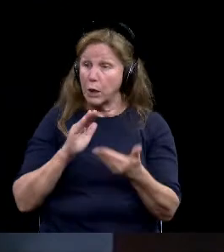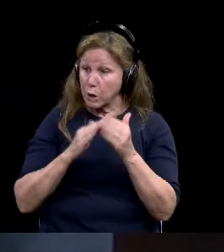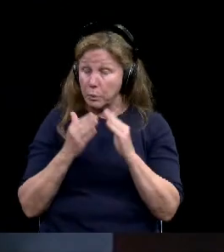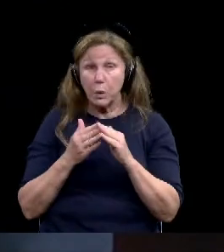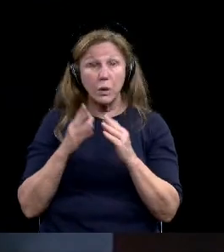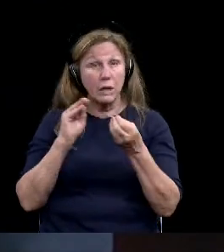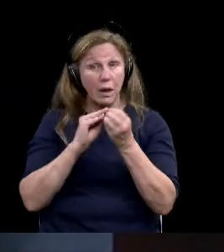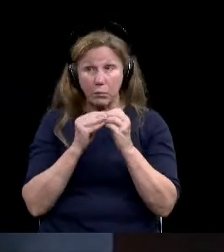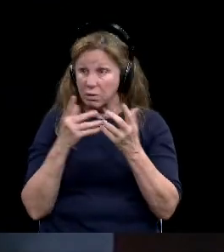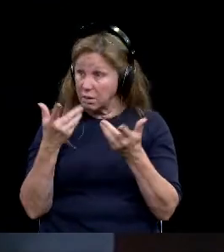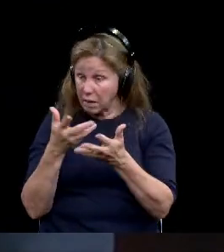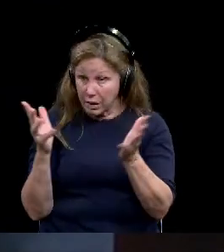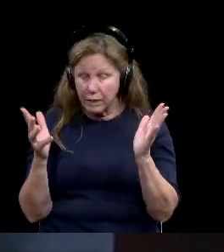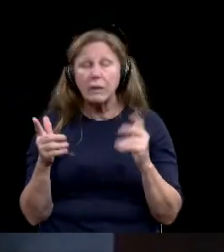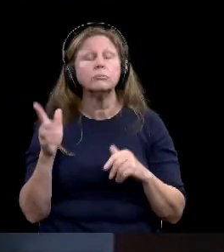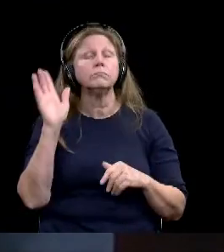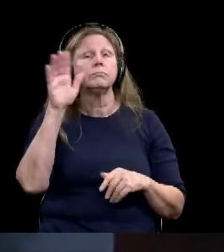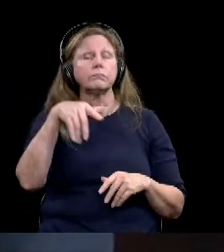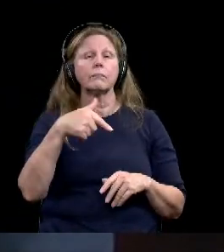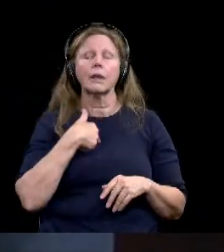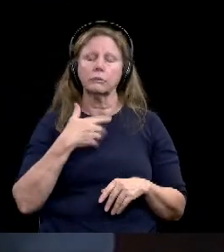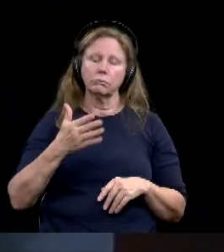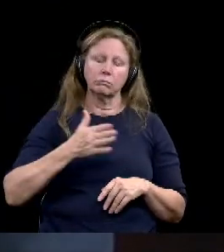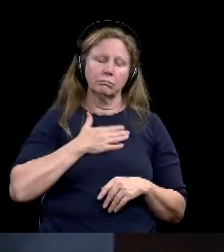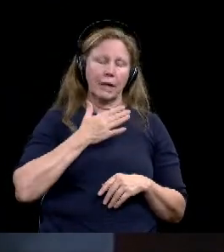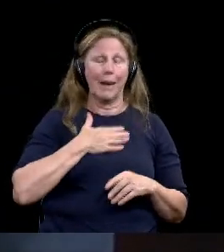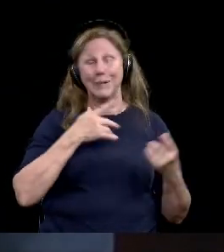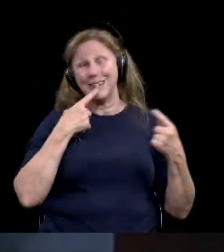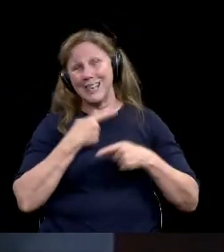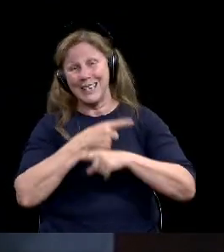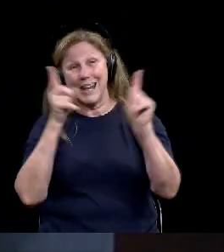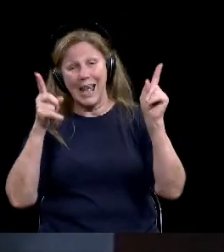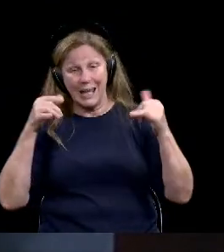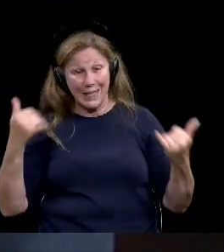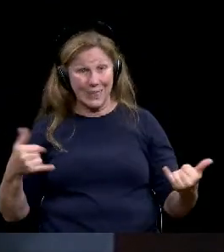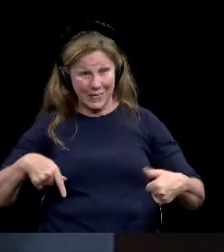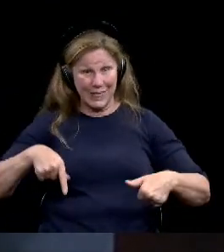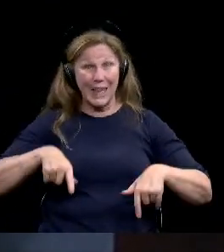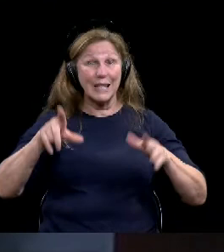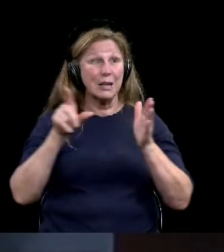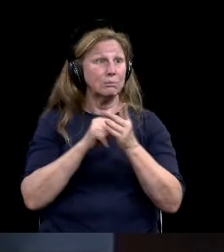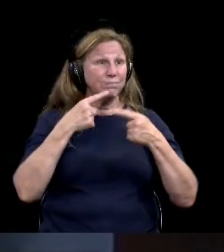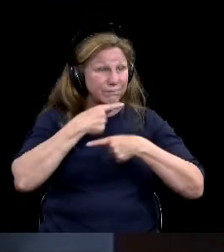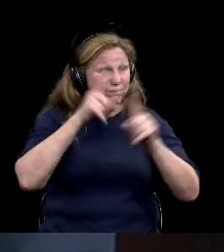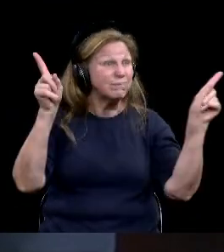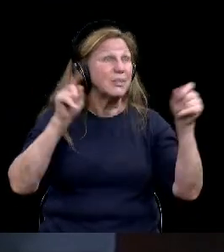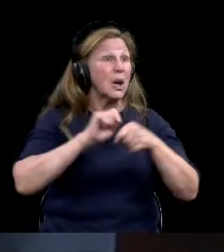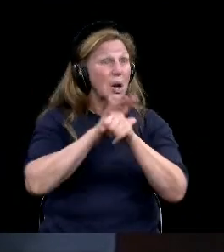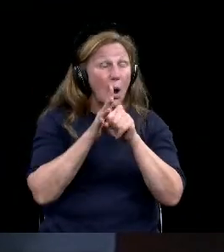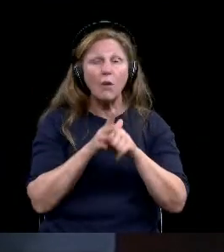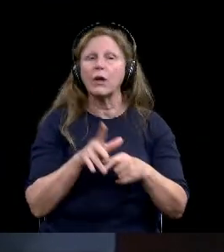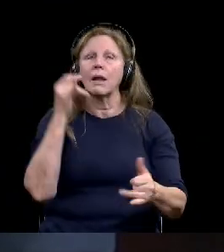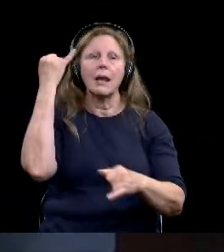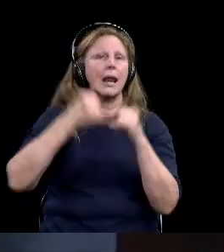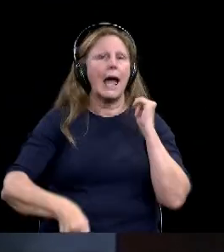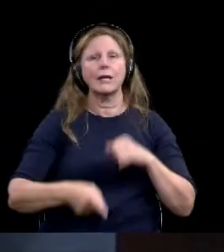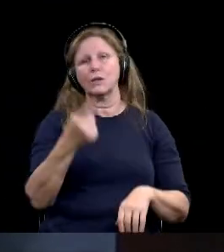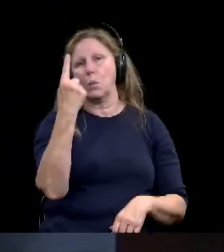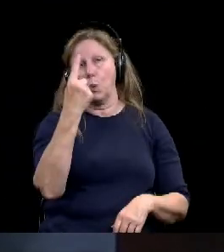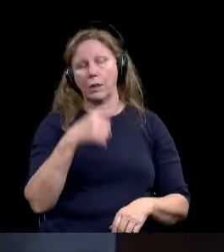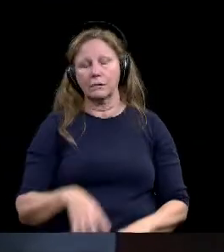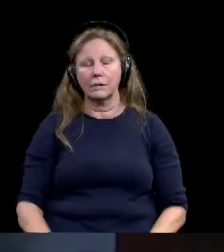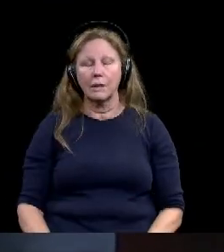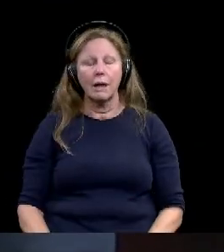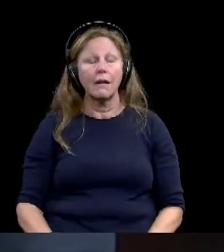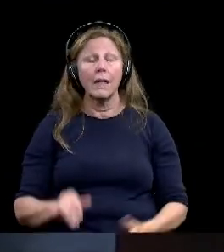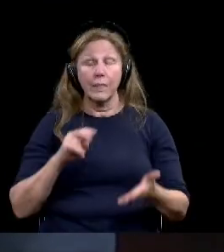press conference. This marks a significant improvement in the COVID-19 situation locally. As we continue forward into recovery,